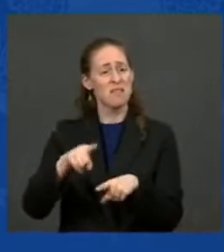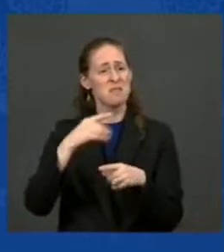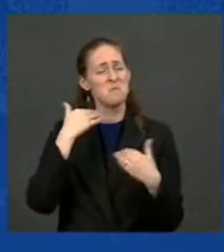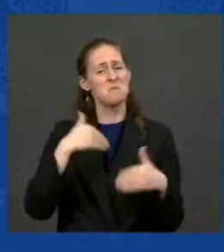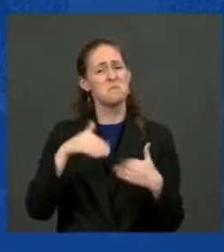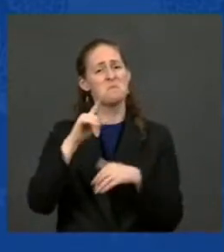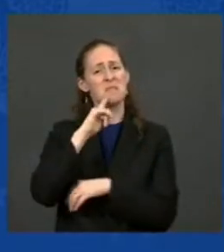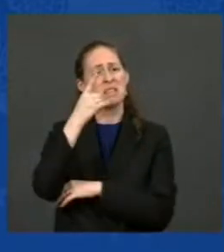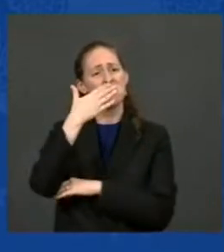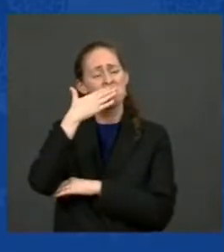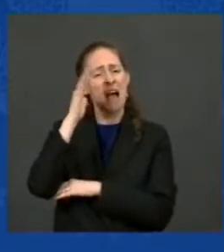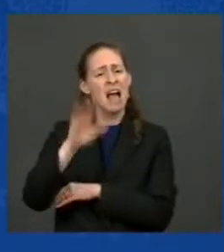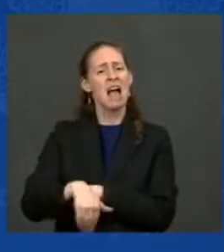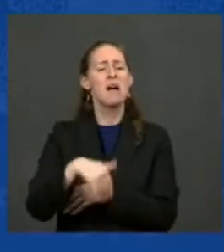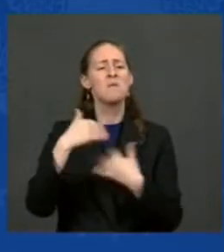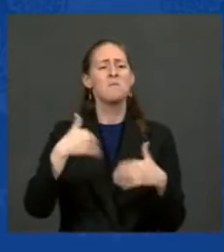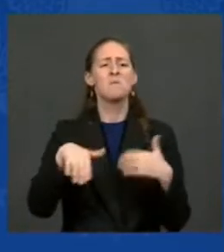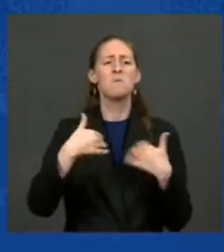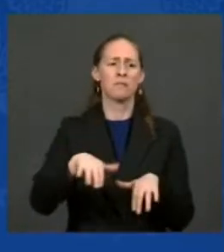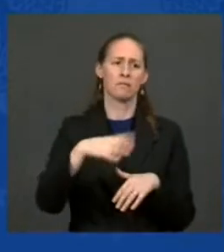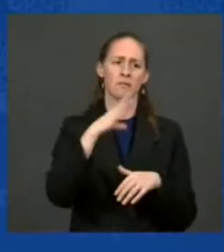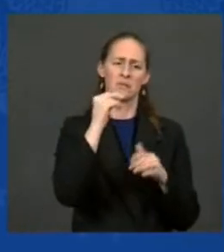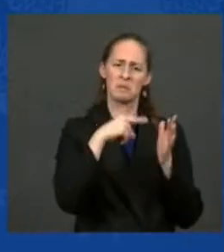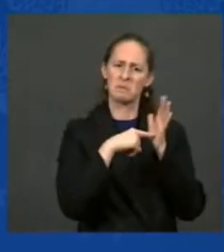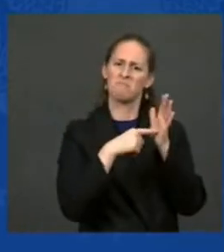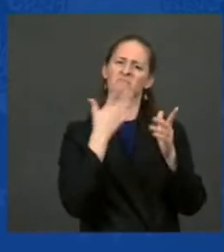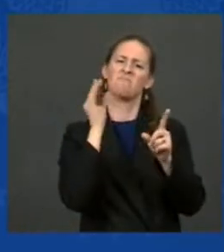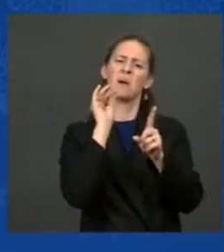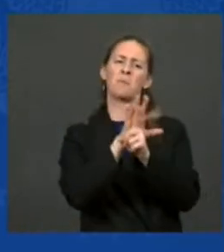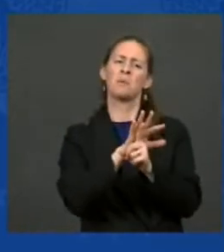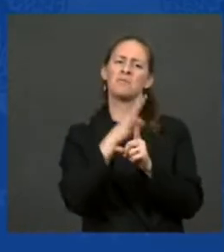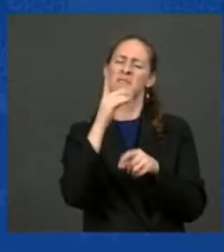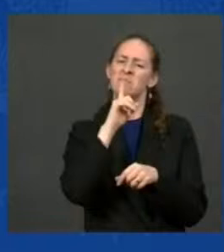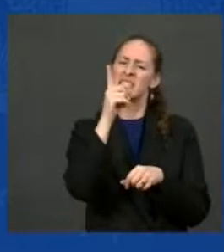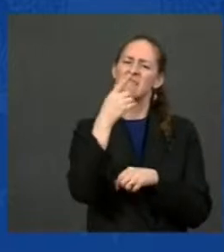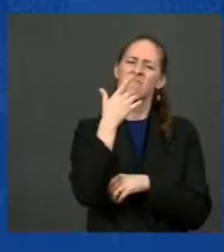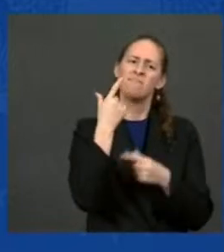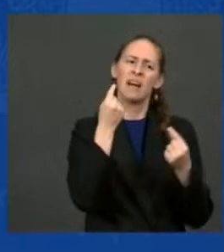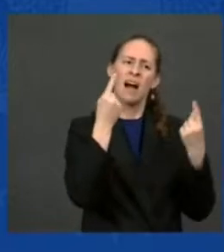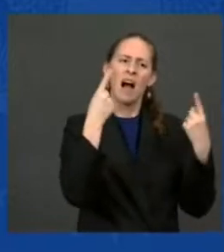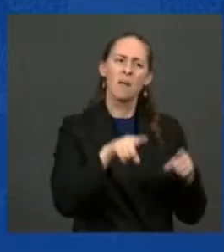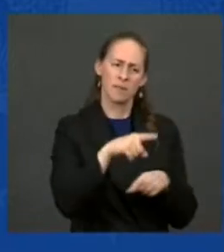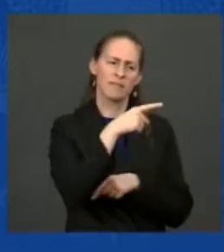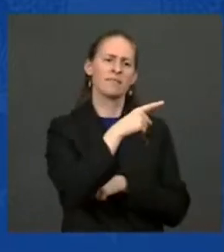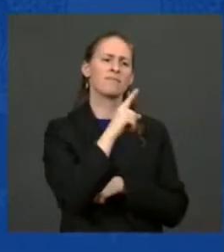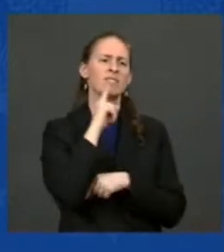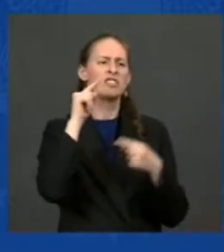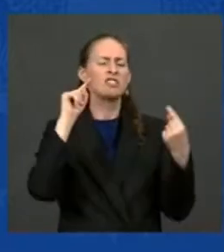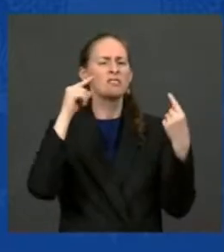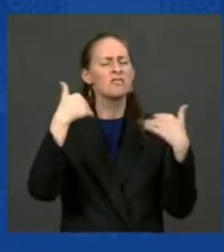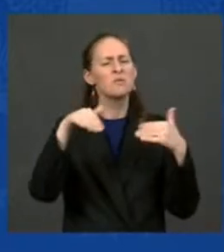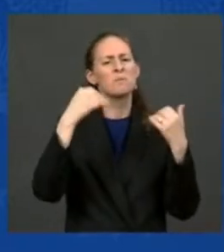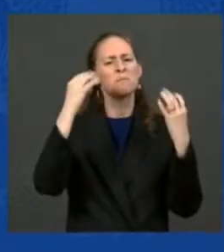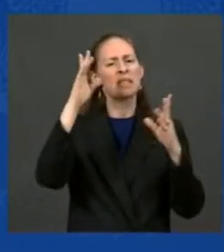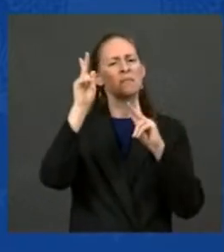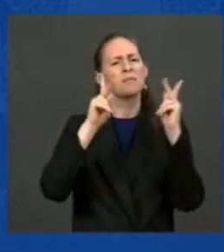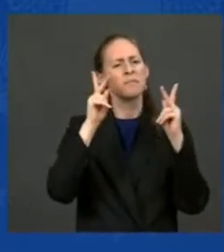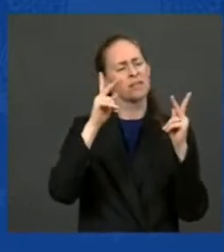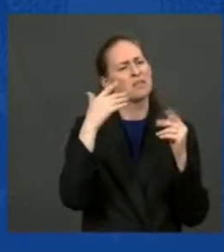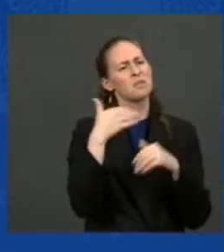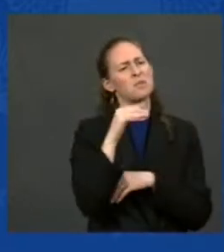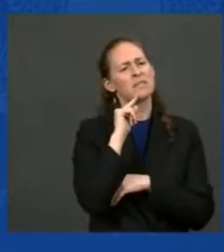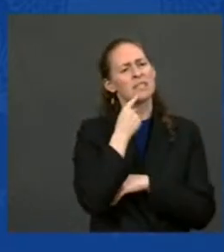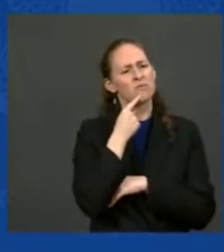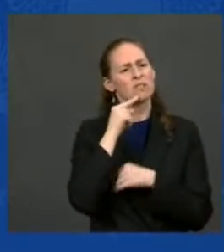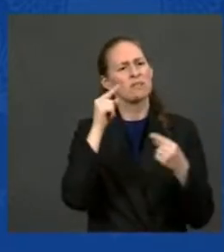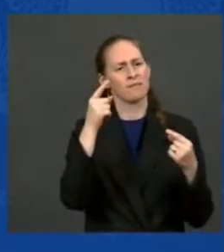And to expose beyond question the depravity and the crimes against humanity that the Nazi regime